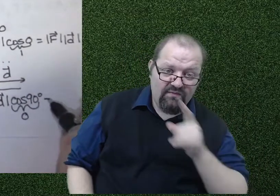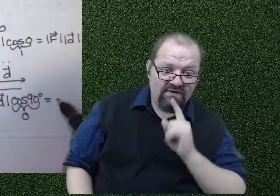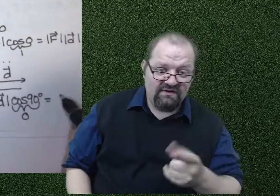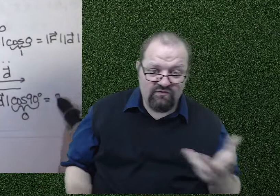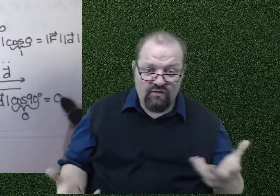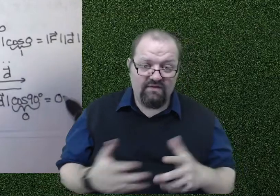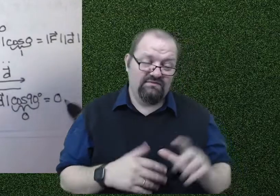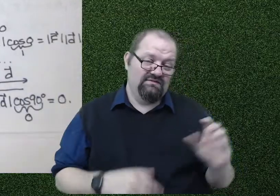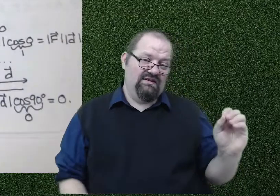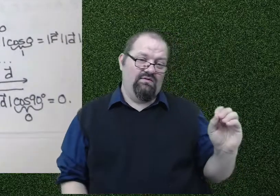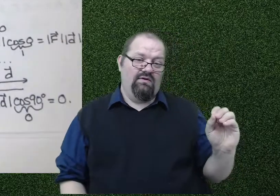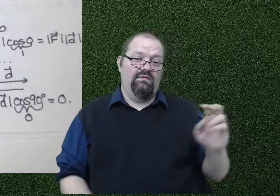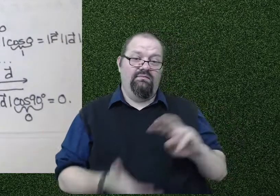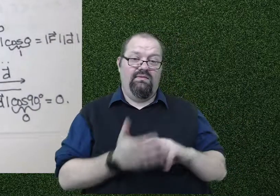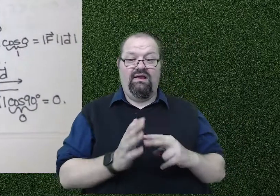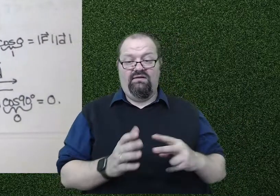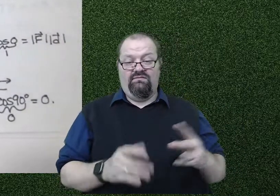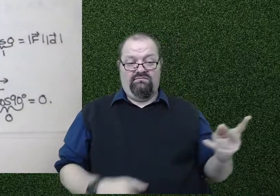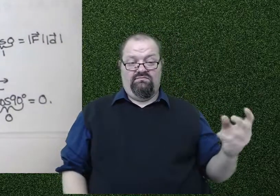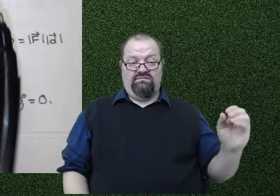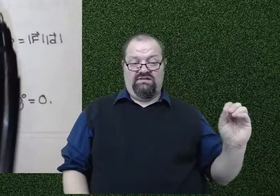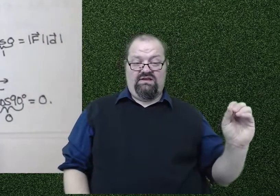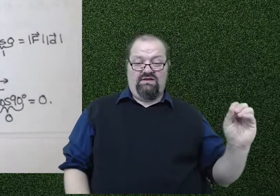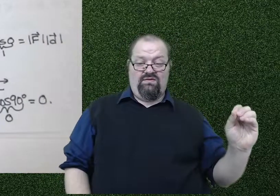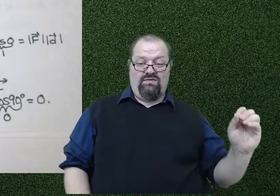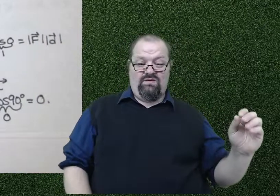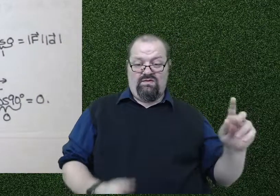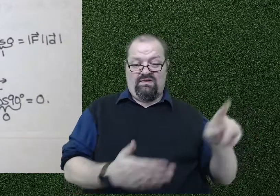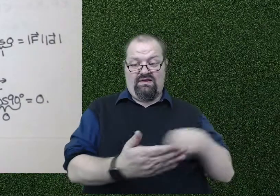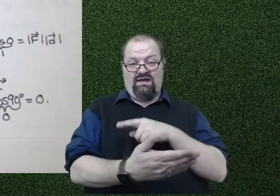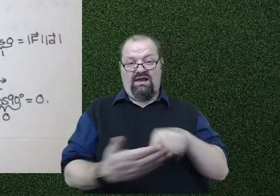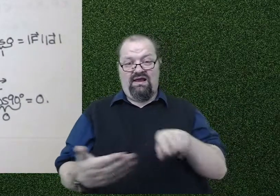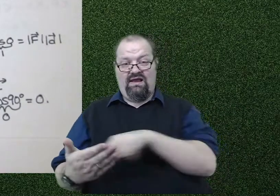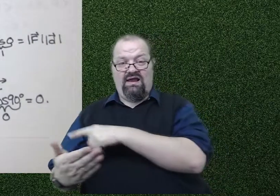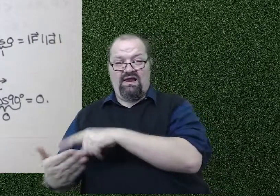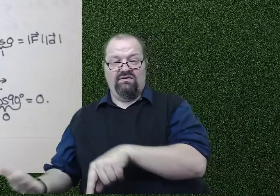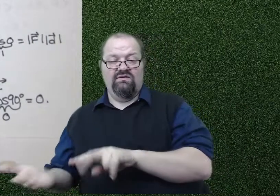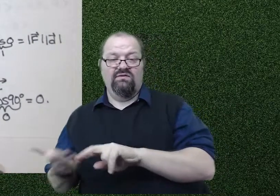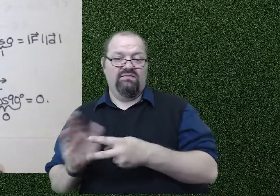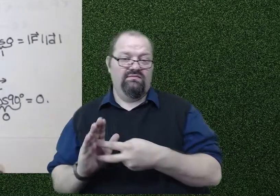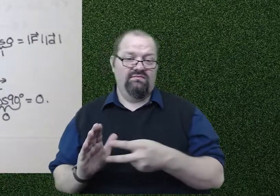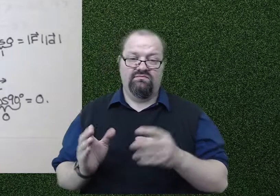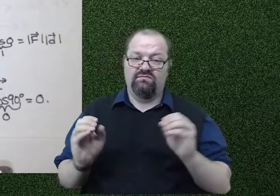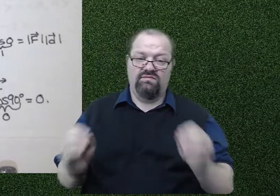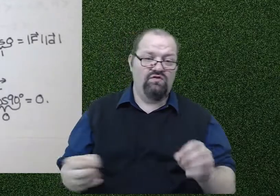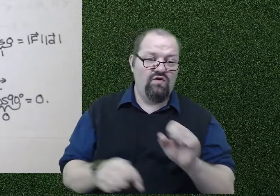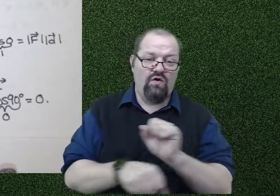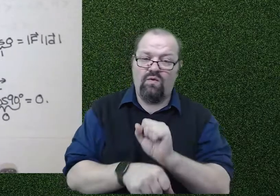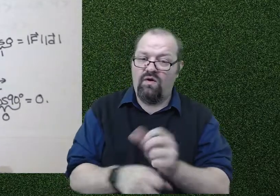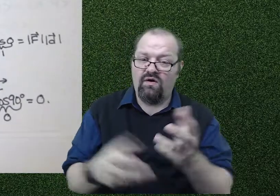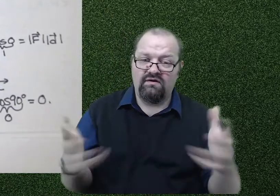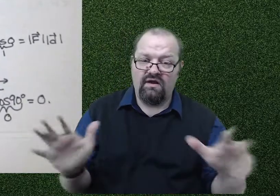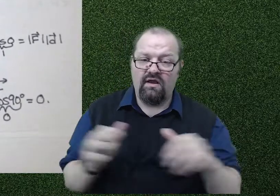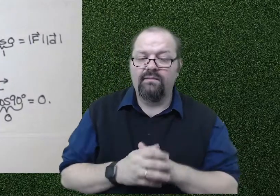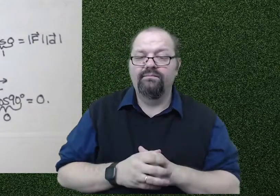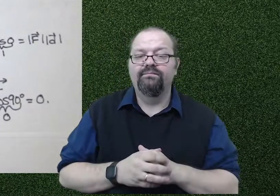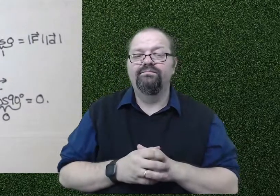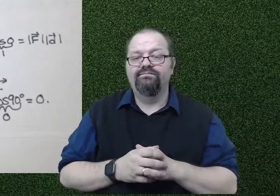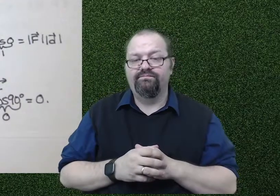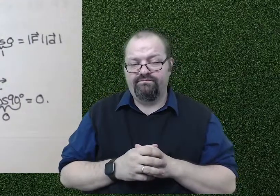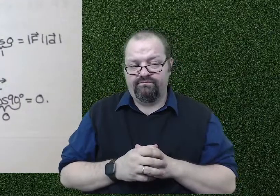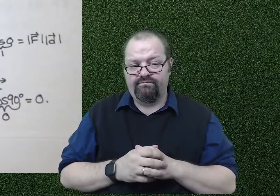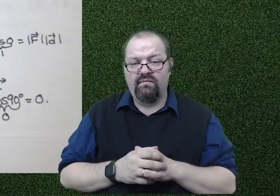That's 0. There's no work done in that case. So if I want to be as efficient as possible, I want my force to go in the same direction as the